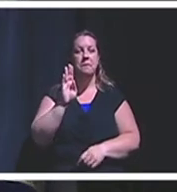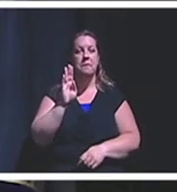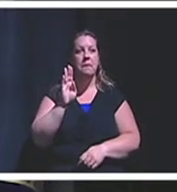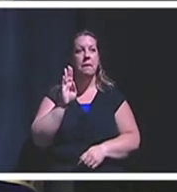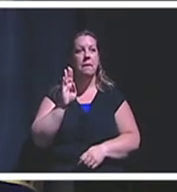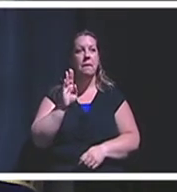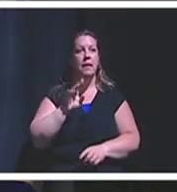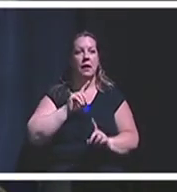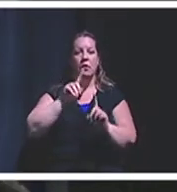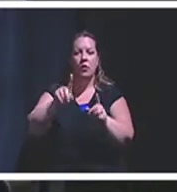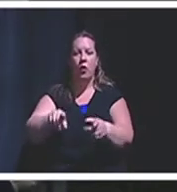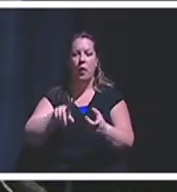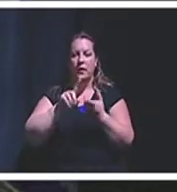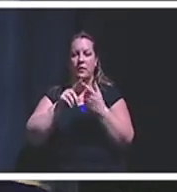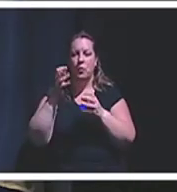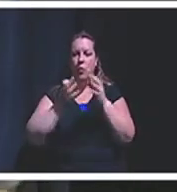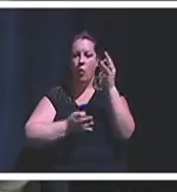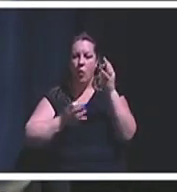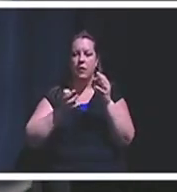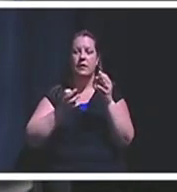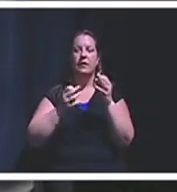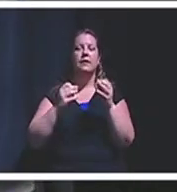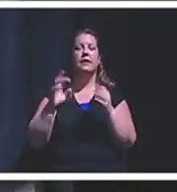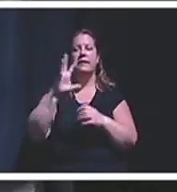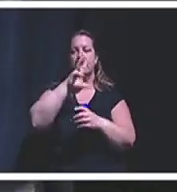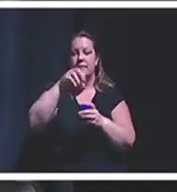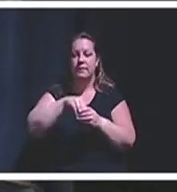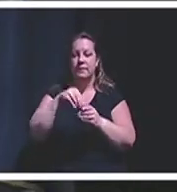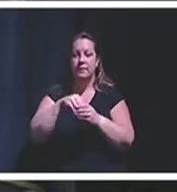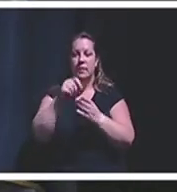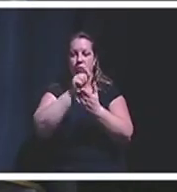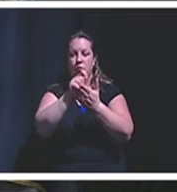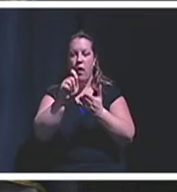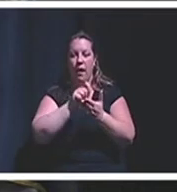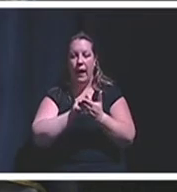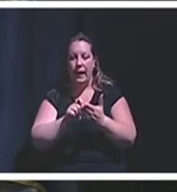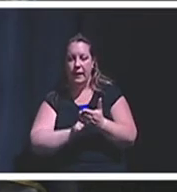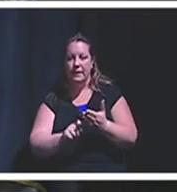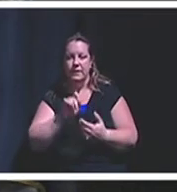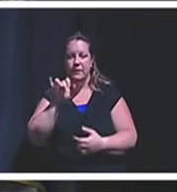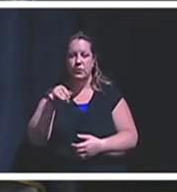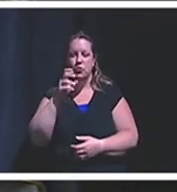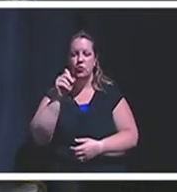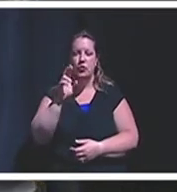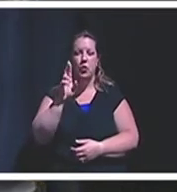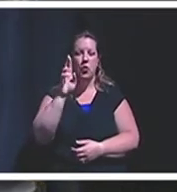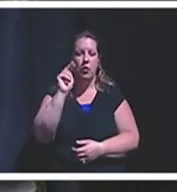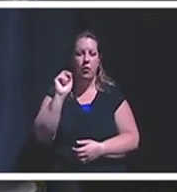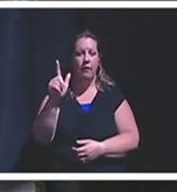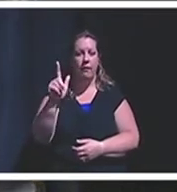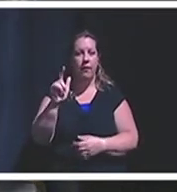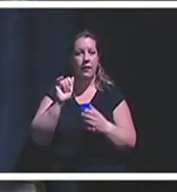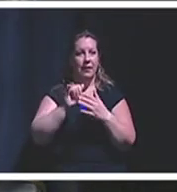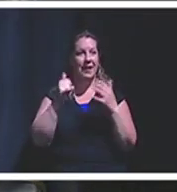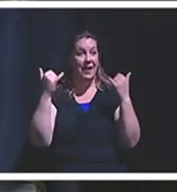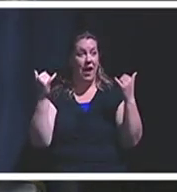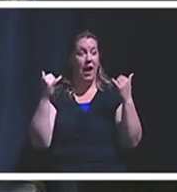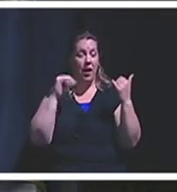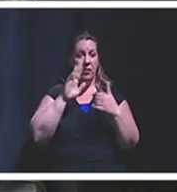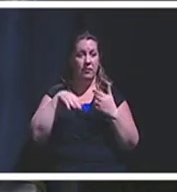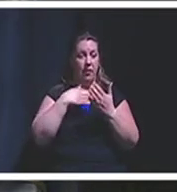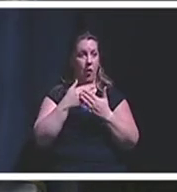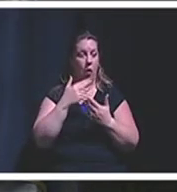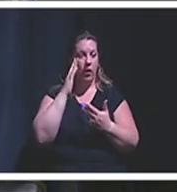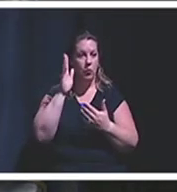moot court, of participating in writings and journals. And it's all coming to fruition today.